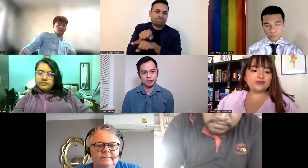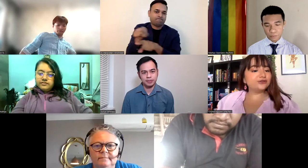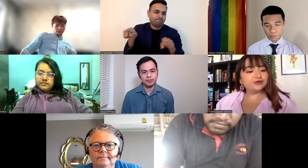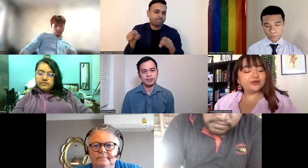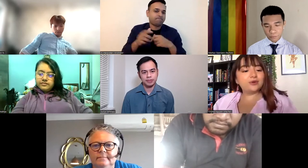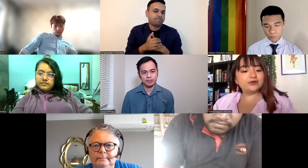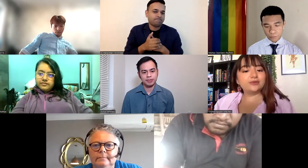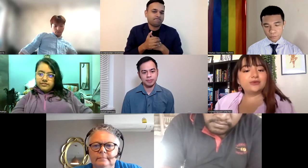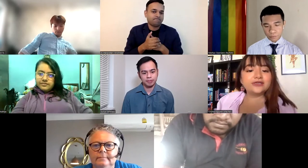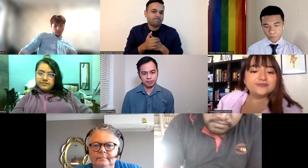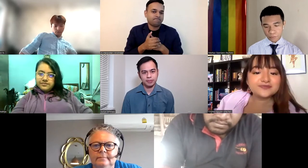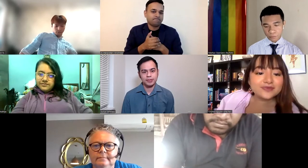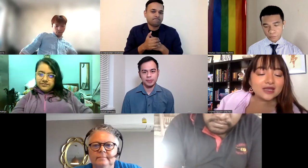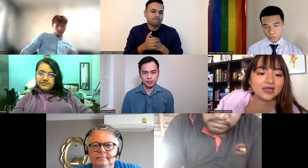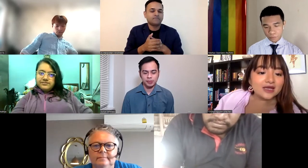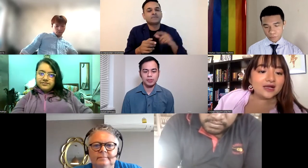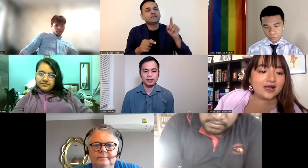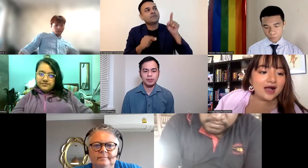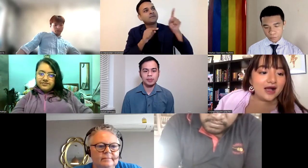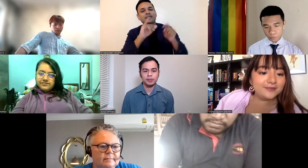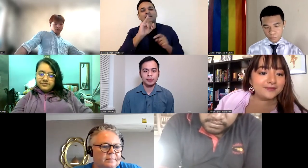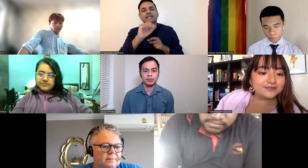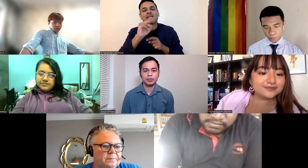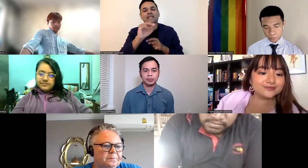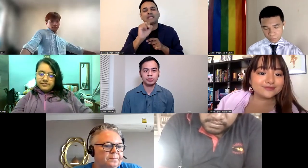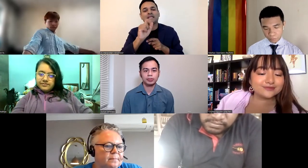Absolutely, I couldn't agree more, Timurlin.